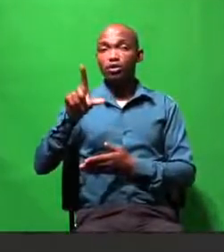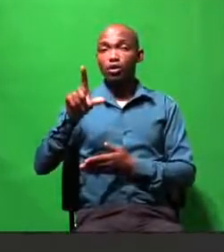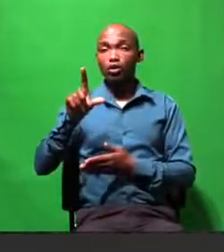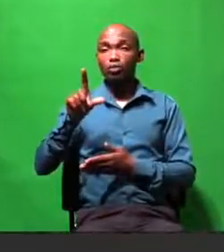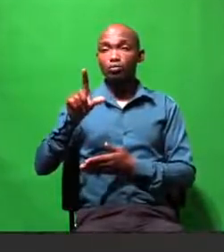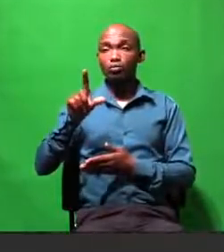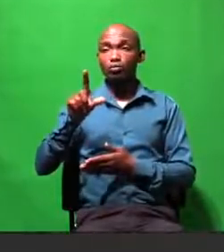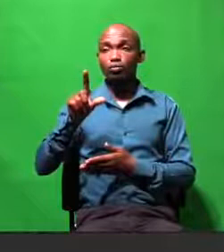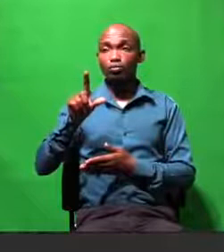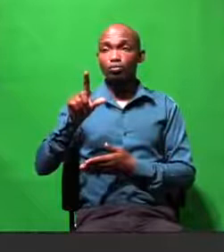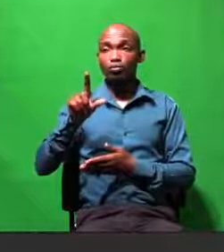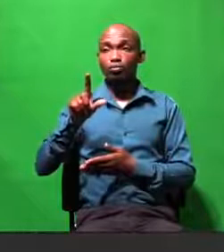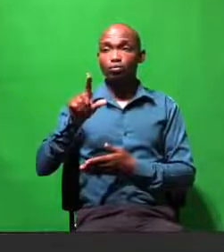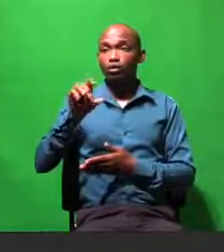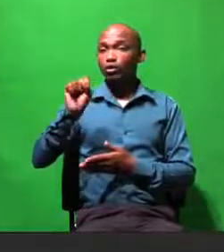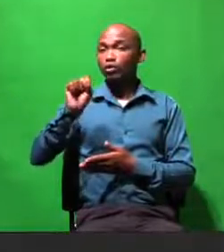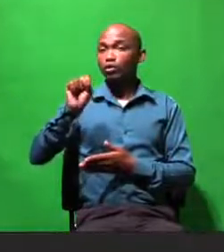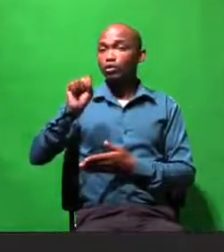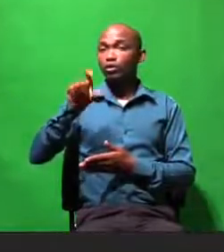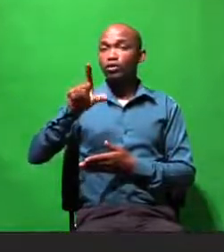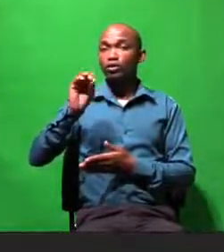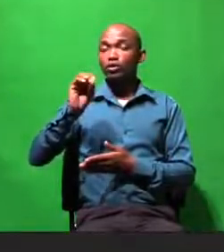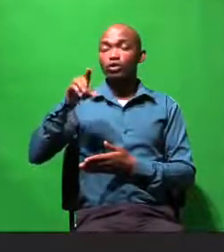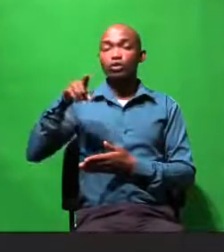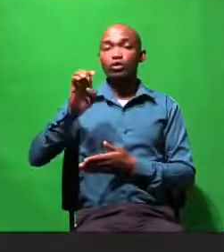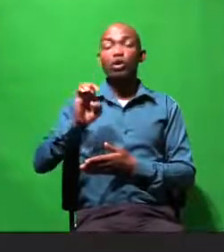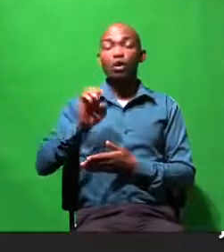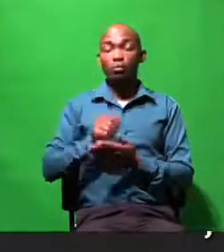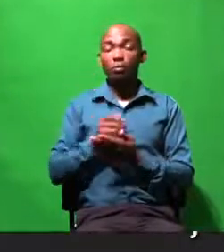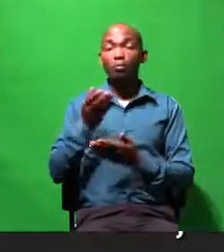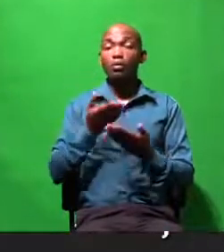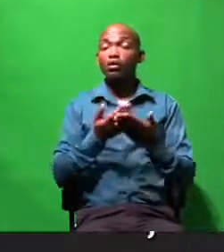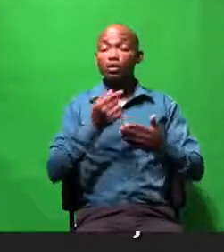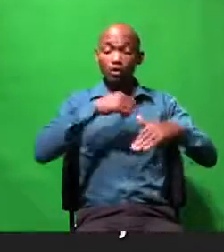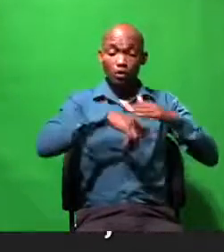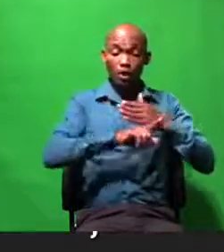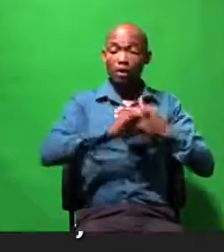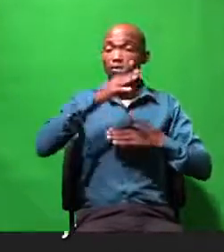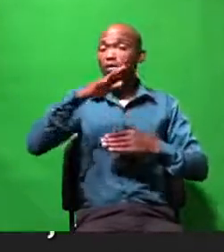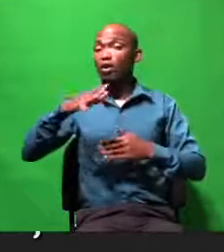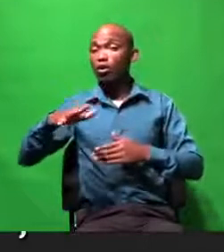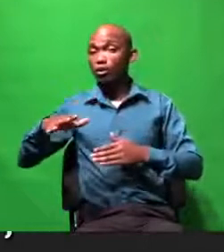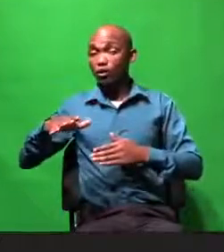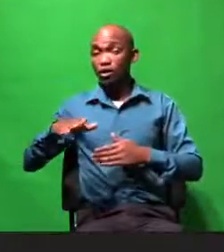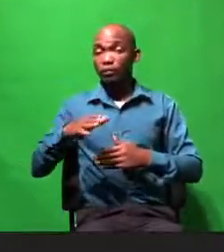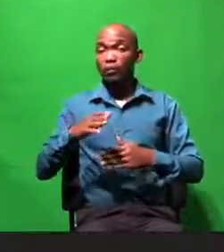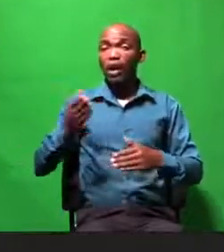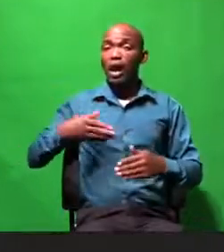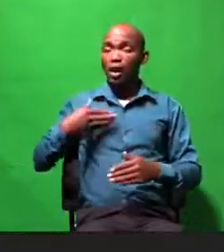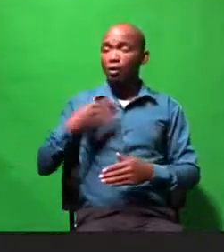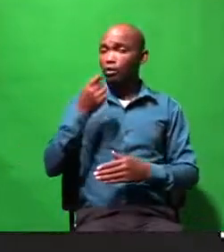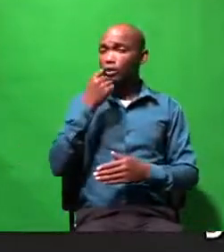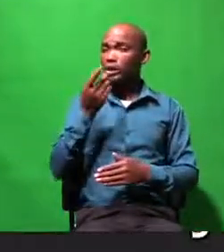slope. It means that now we enter on the ocean. So here, what I want to say here, I